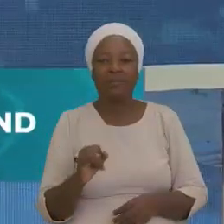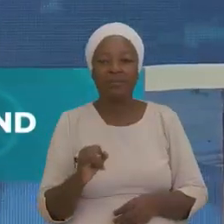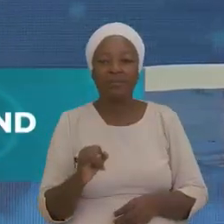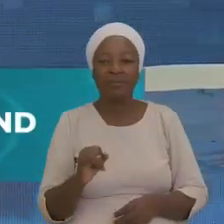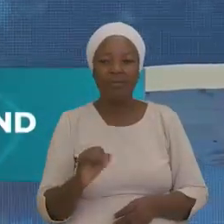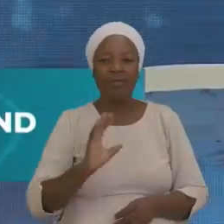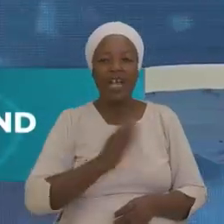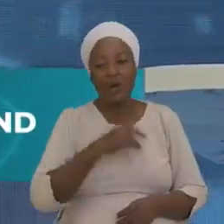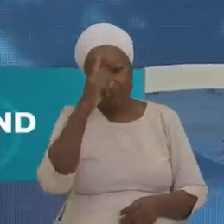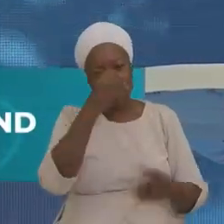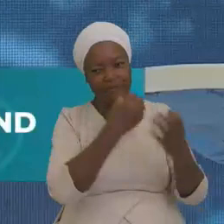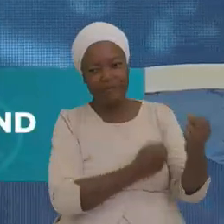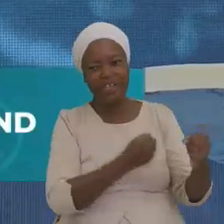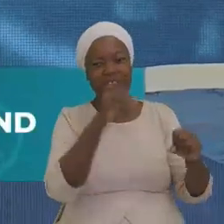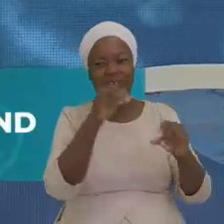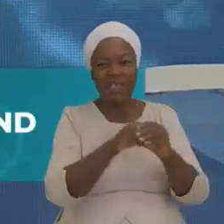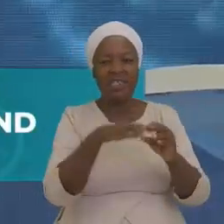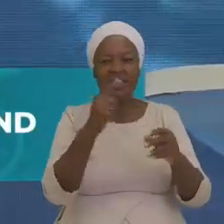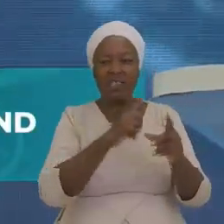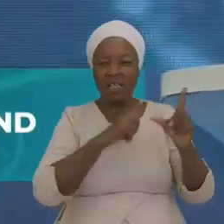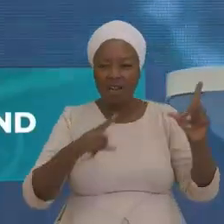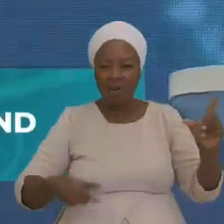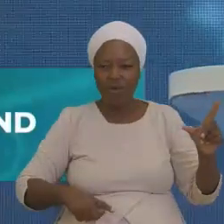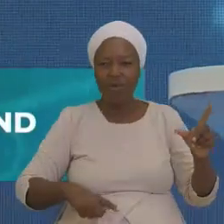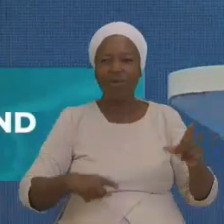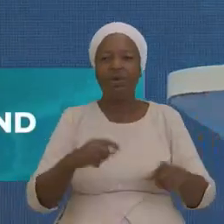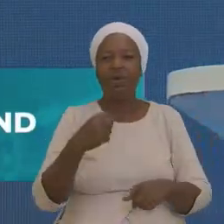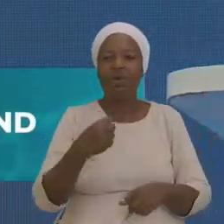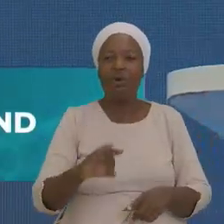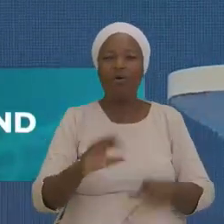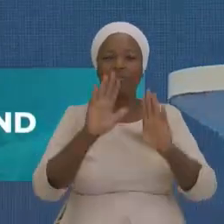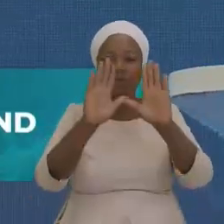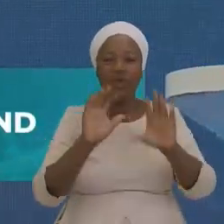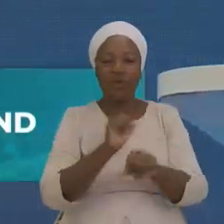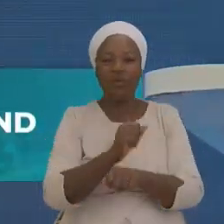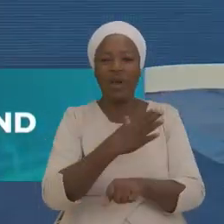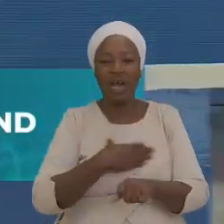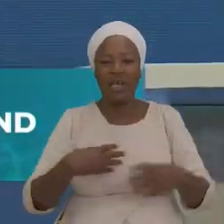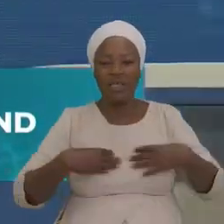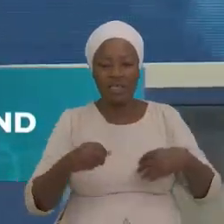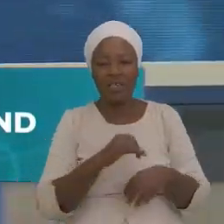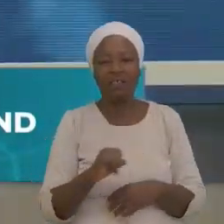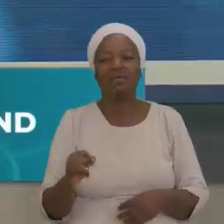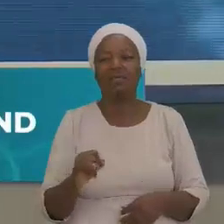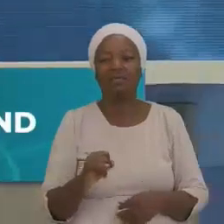Our faith in the Lord for miracle and healing.